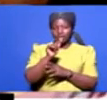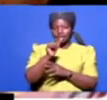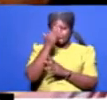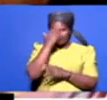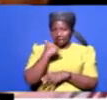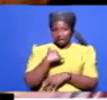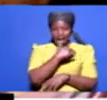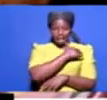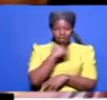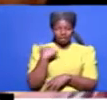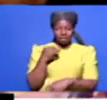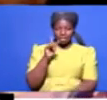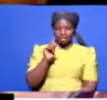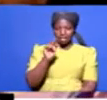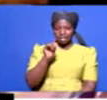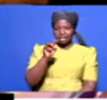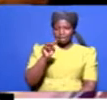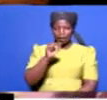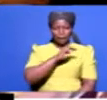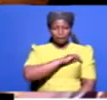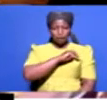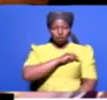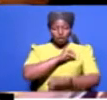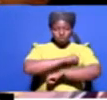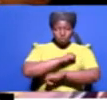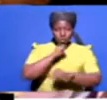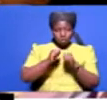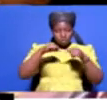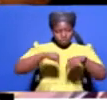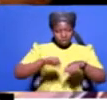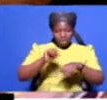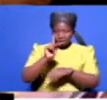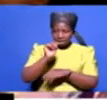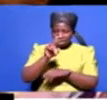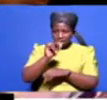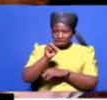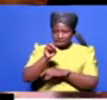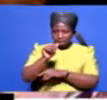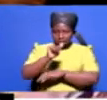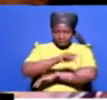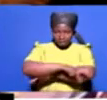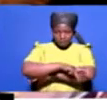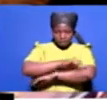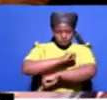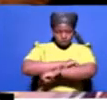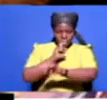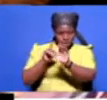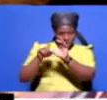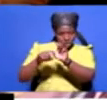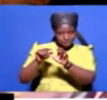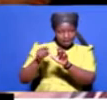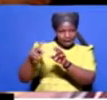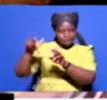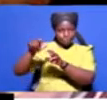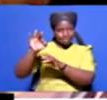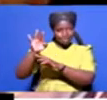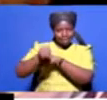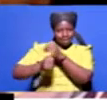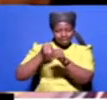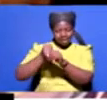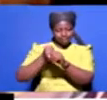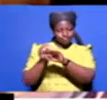School, which is today Karima Primary School, for another 3 years. From there, he went to Madari